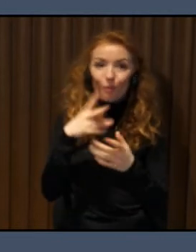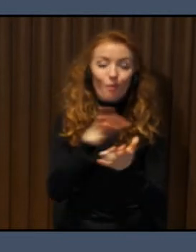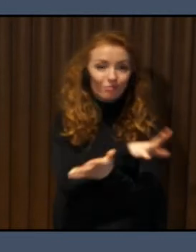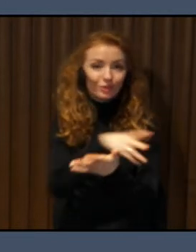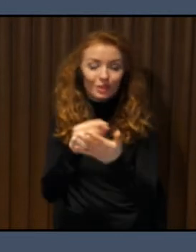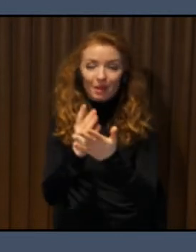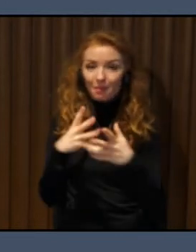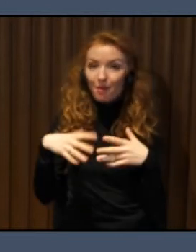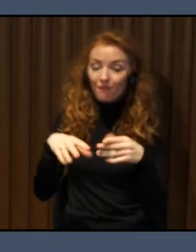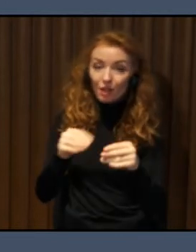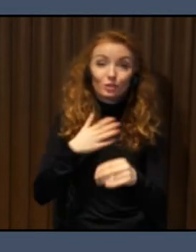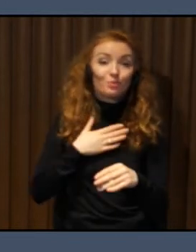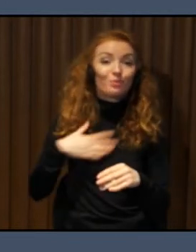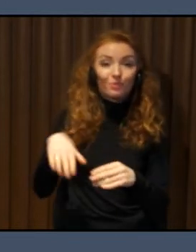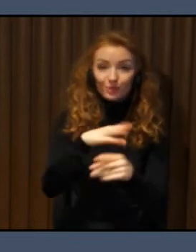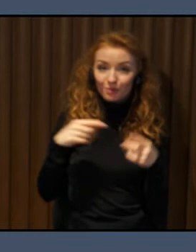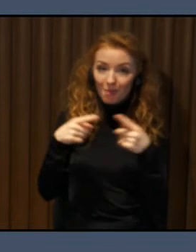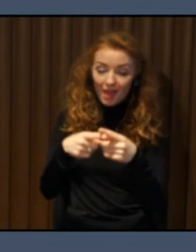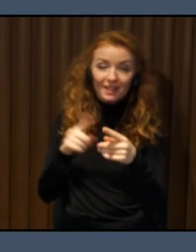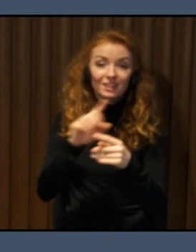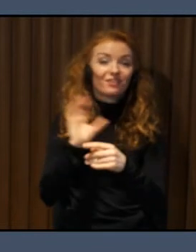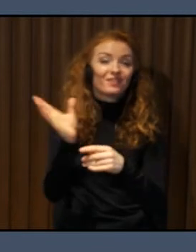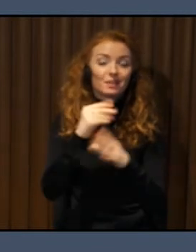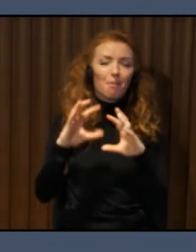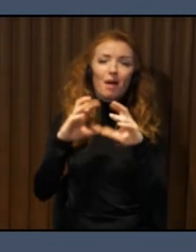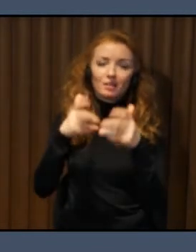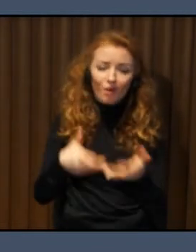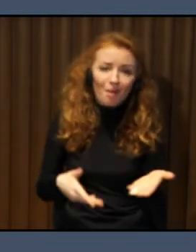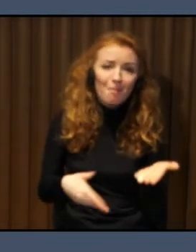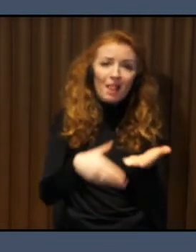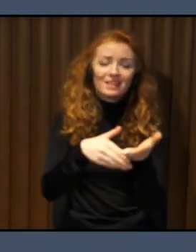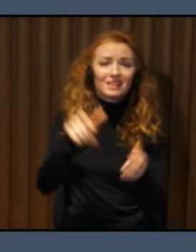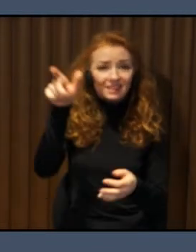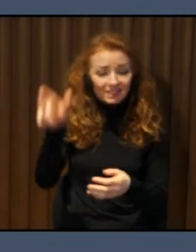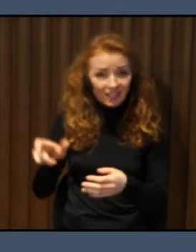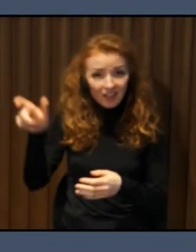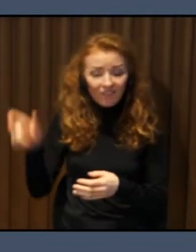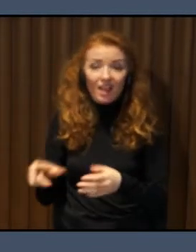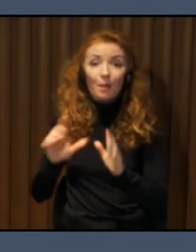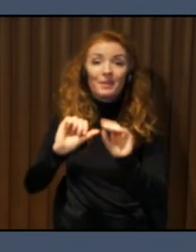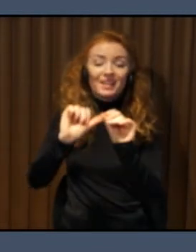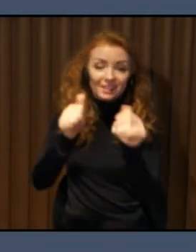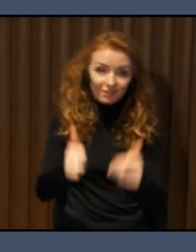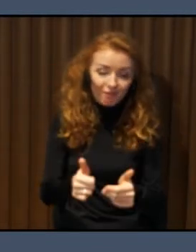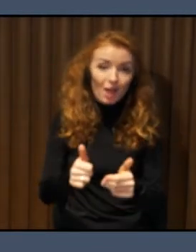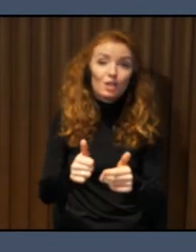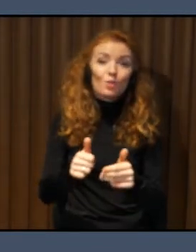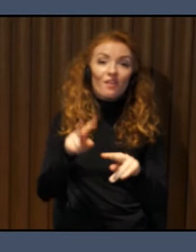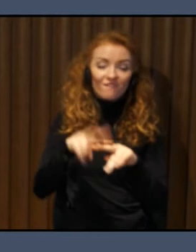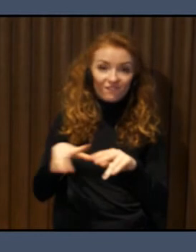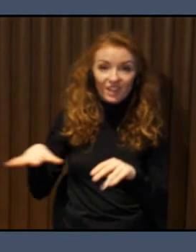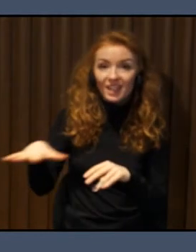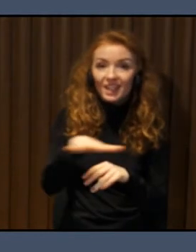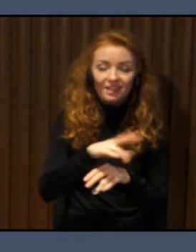out all around the world and help the 1 billion people with disabilities to get an equal